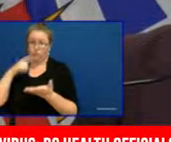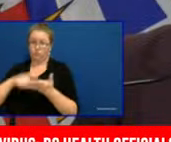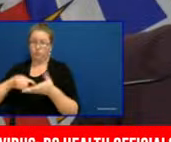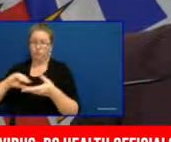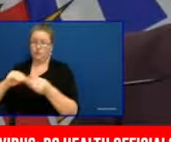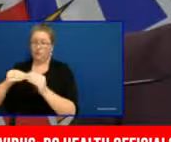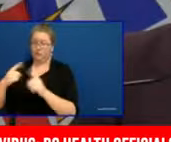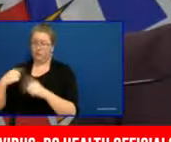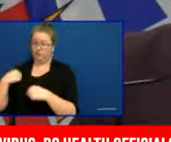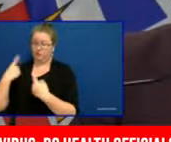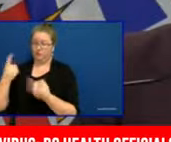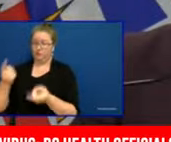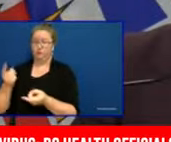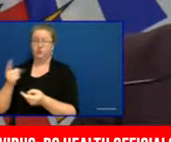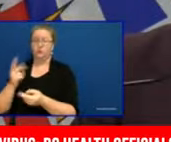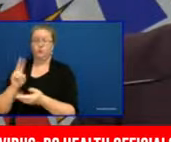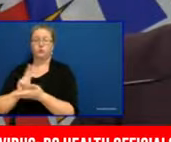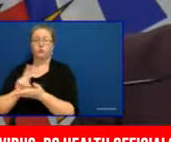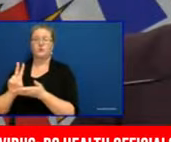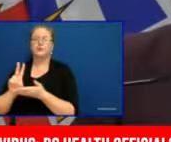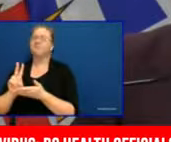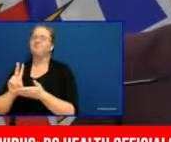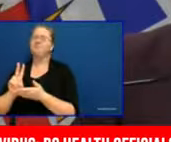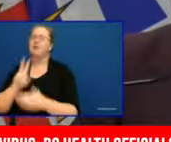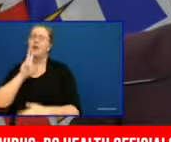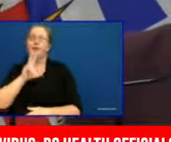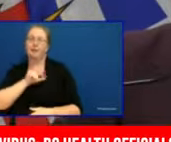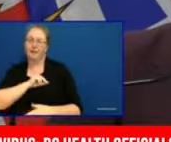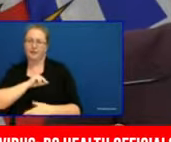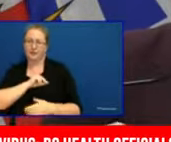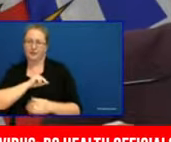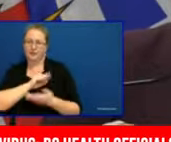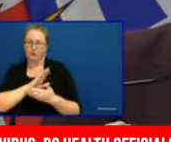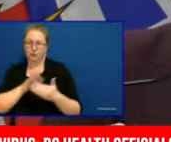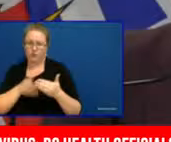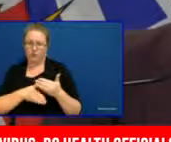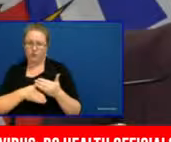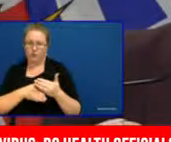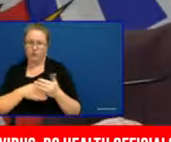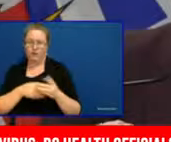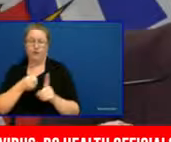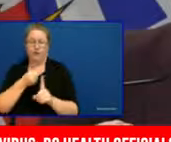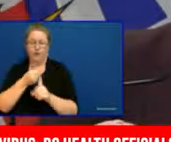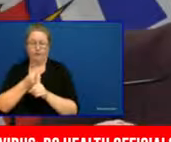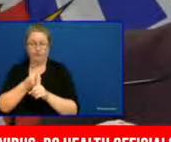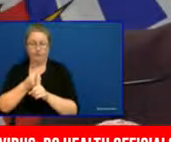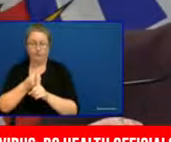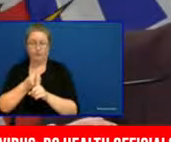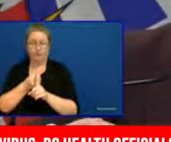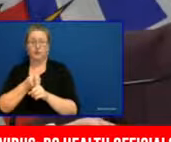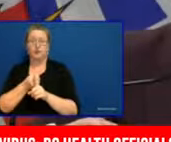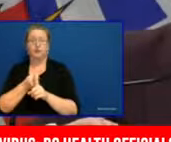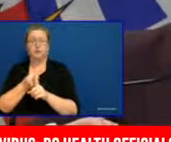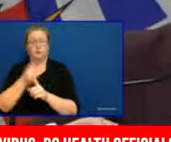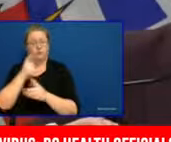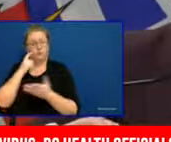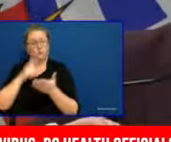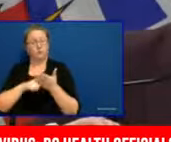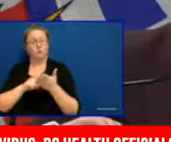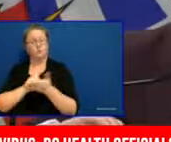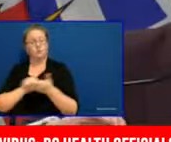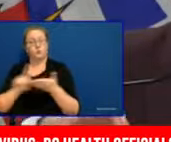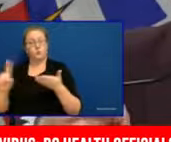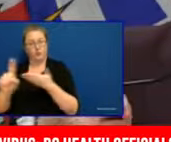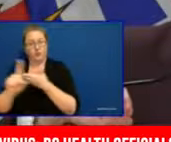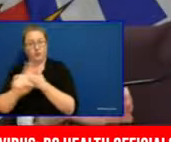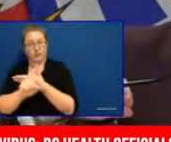2 weeks, really since the Thanksgiving weekend, I guess. So the impact of the Thanksgiving weekend, we started to see a